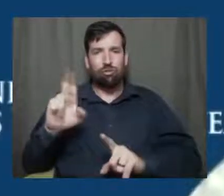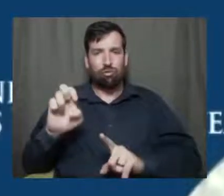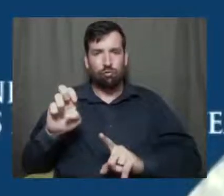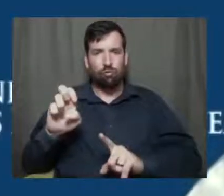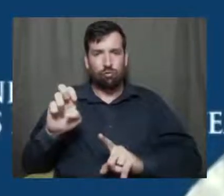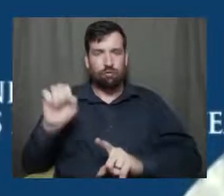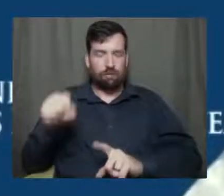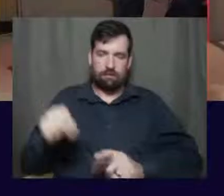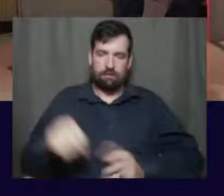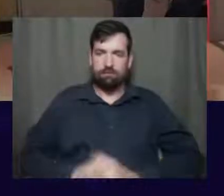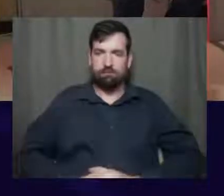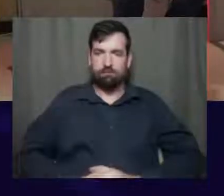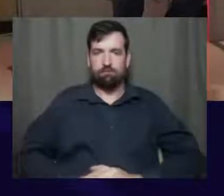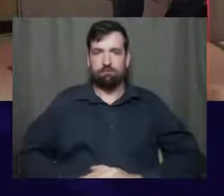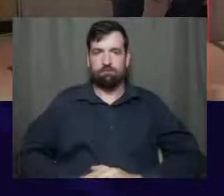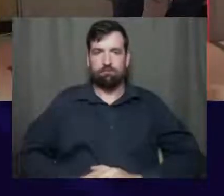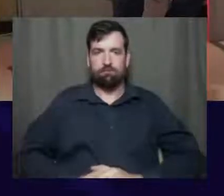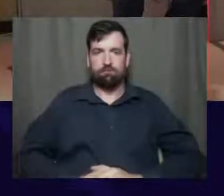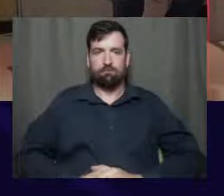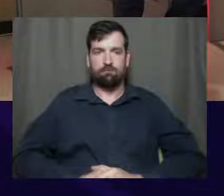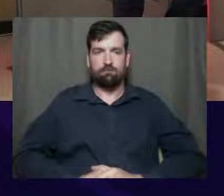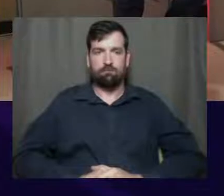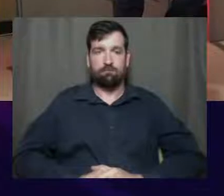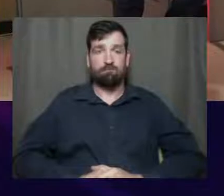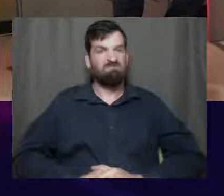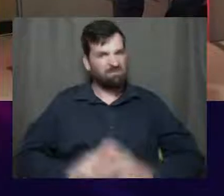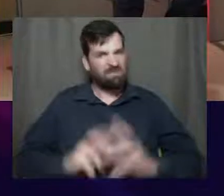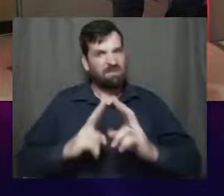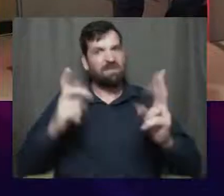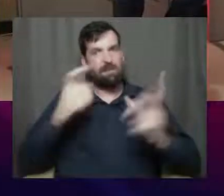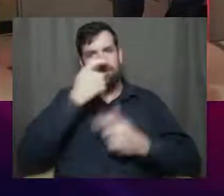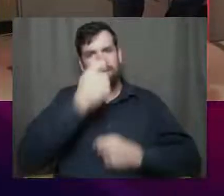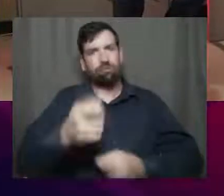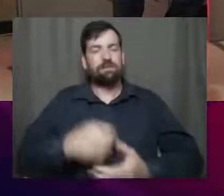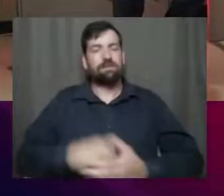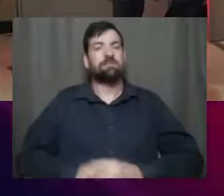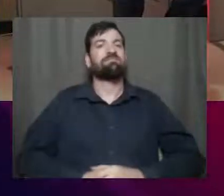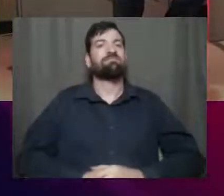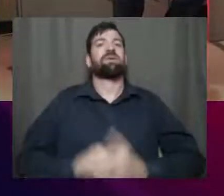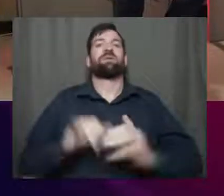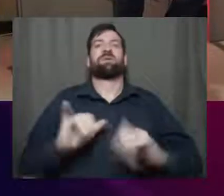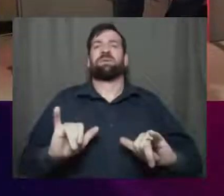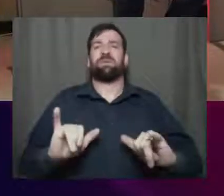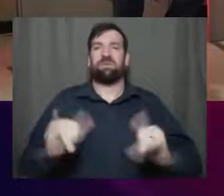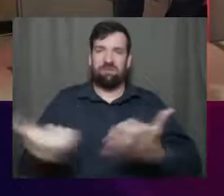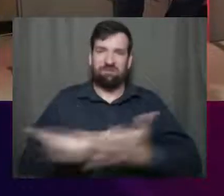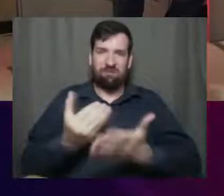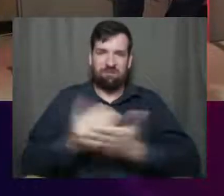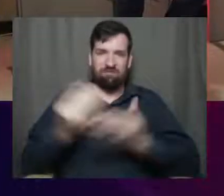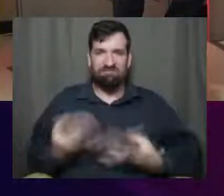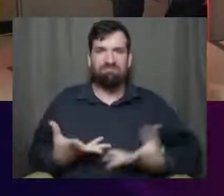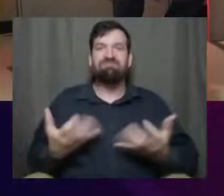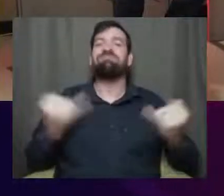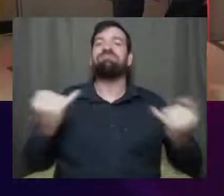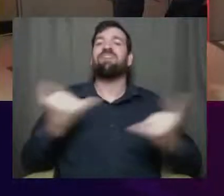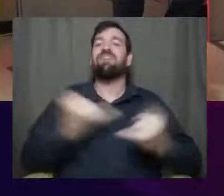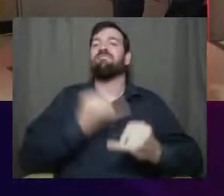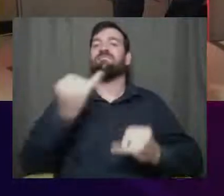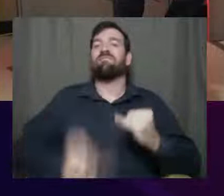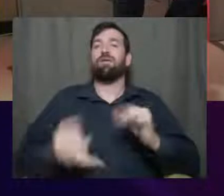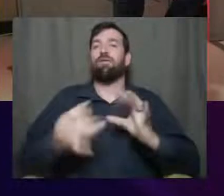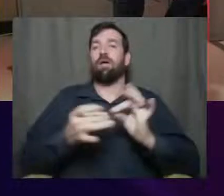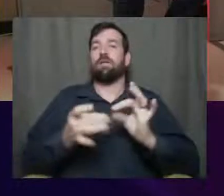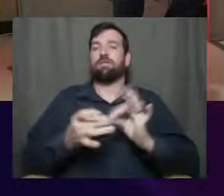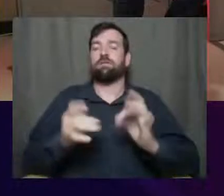Yes. Very interesting conversation. Learn something new every day here. Let's get to our final thoughts. Dr.